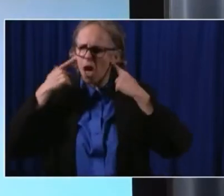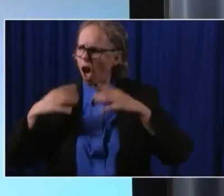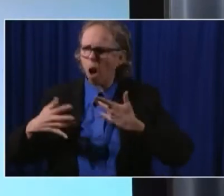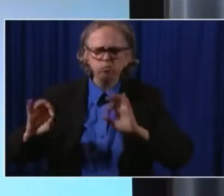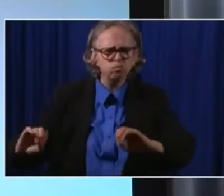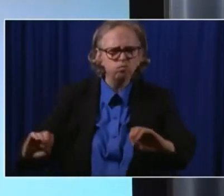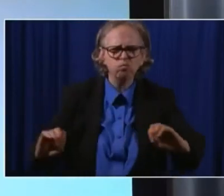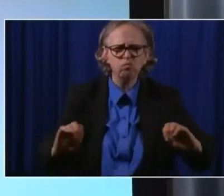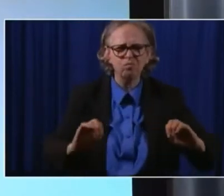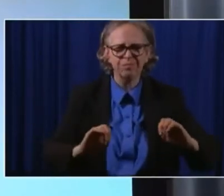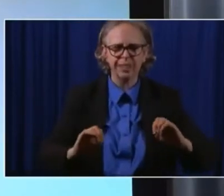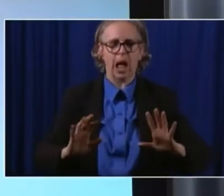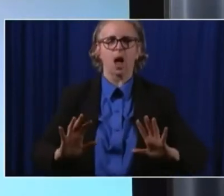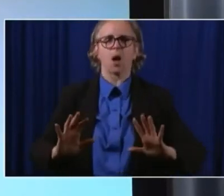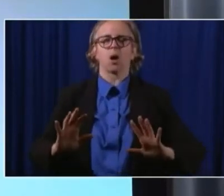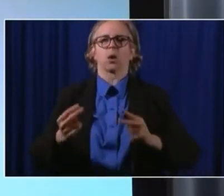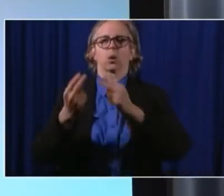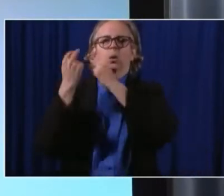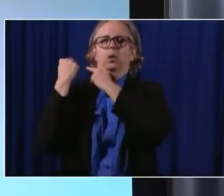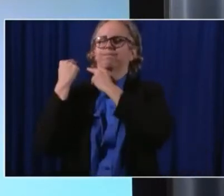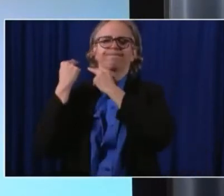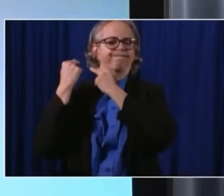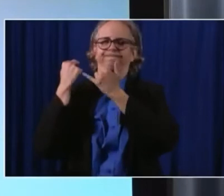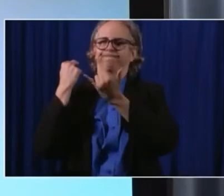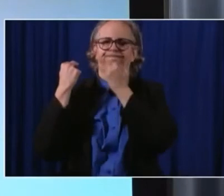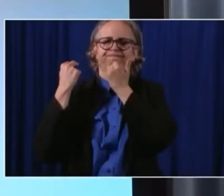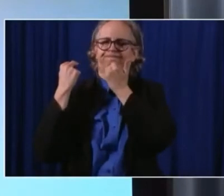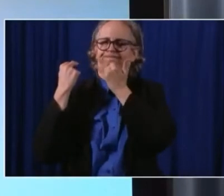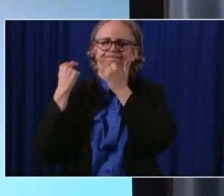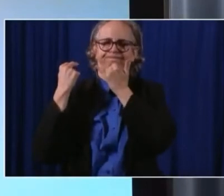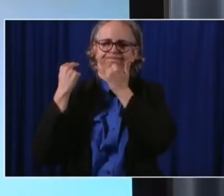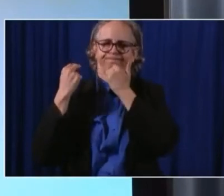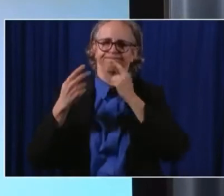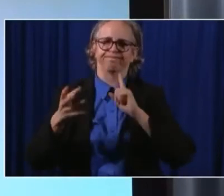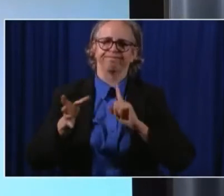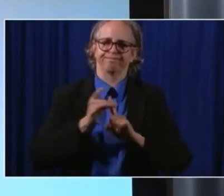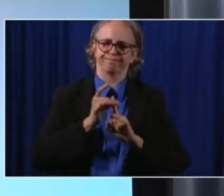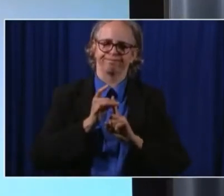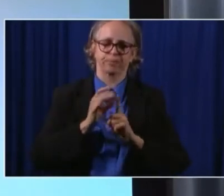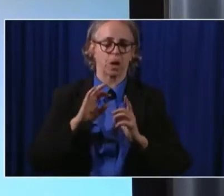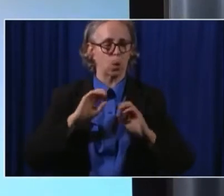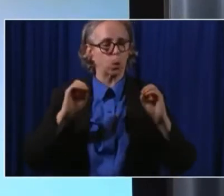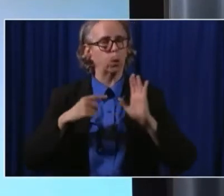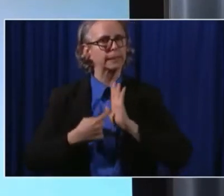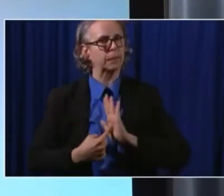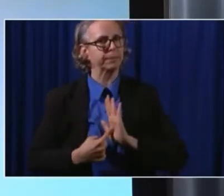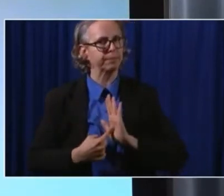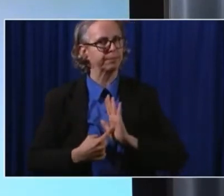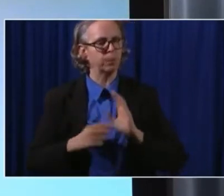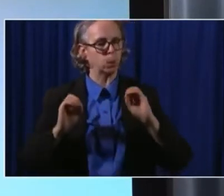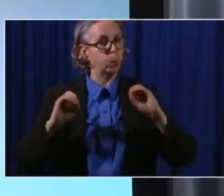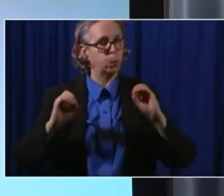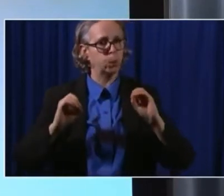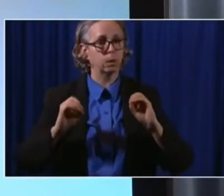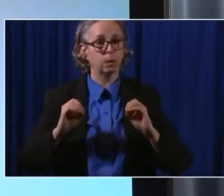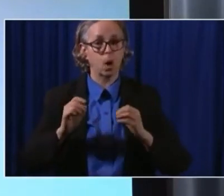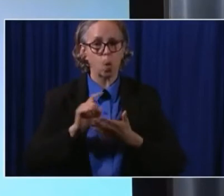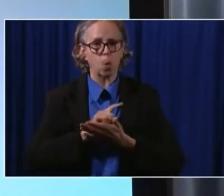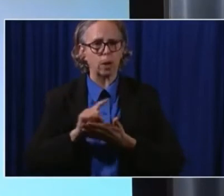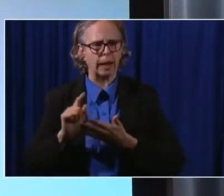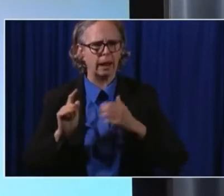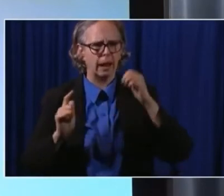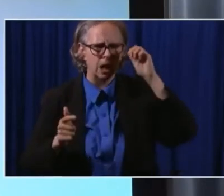carrier. And within a couple of days of the gathering, the first people started having symptoms. Thankfully, everybody